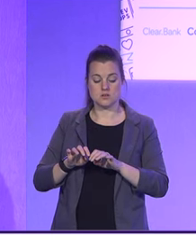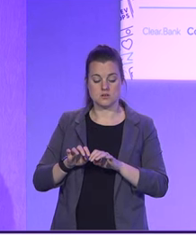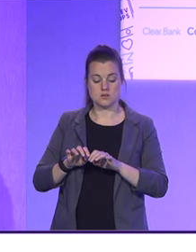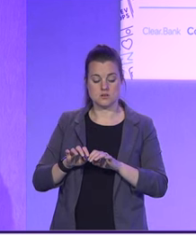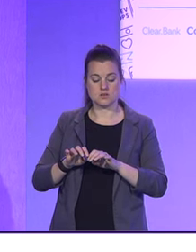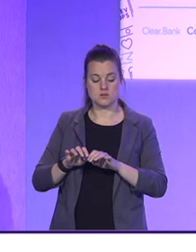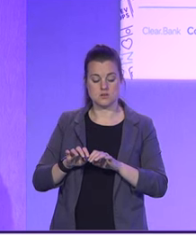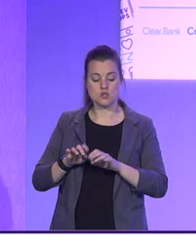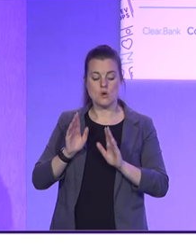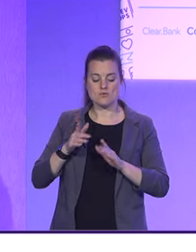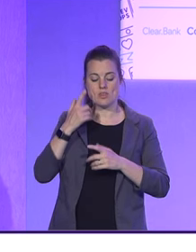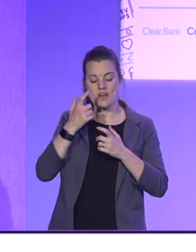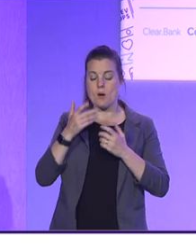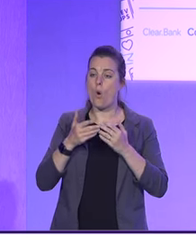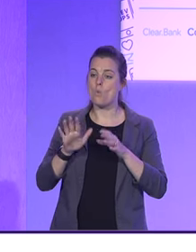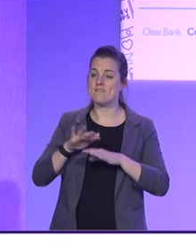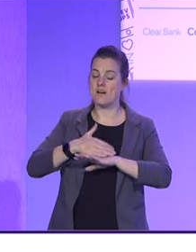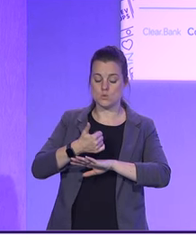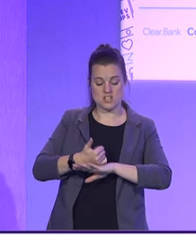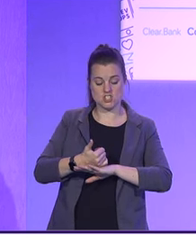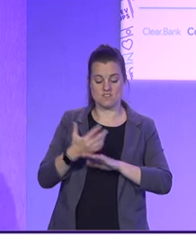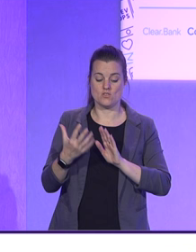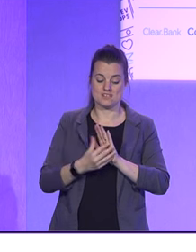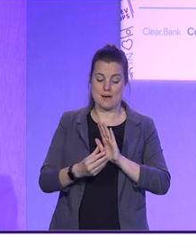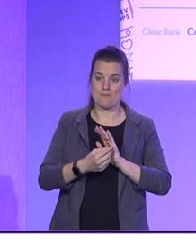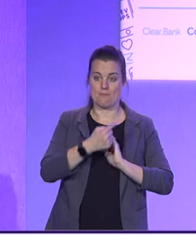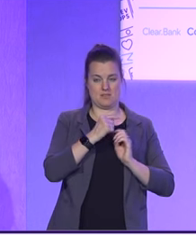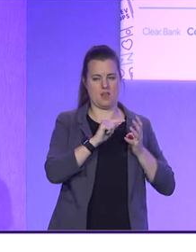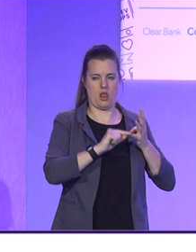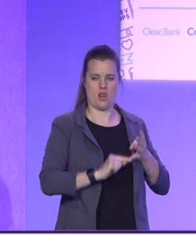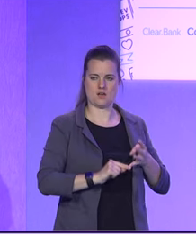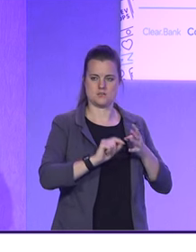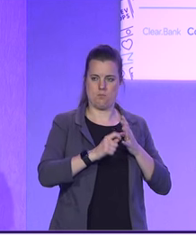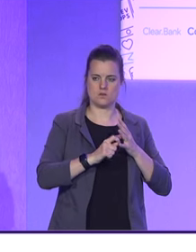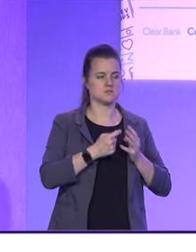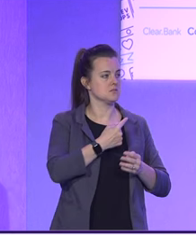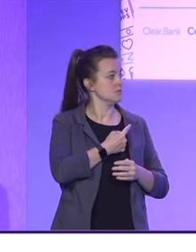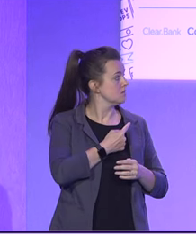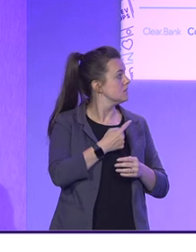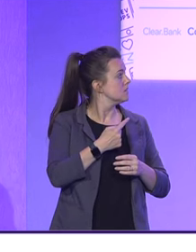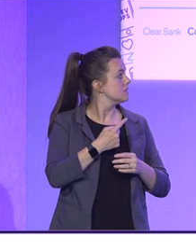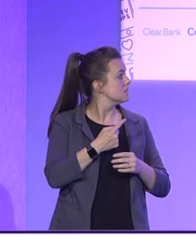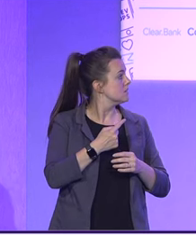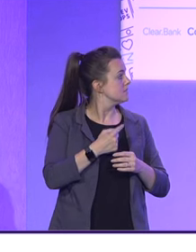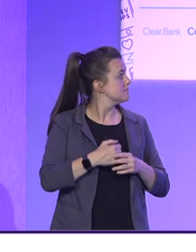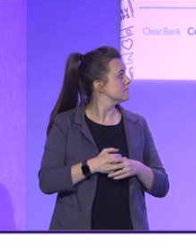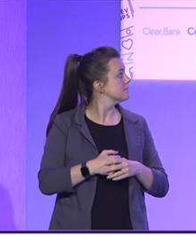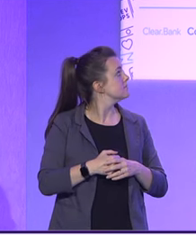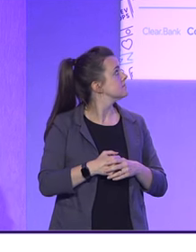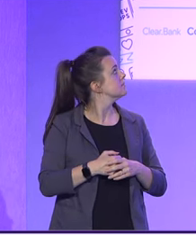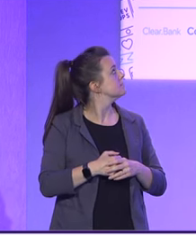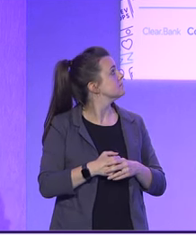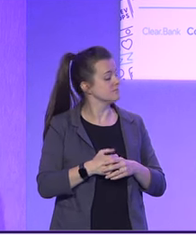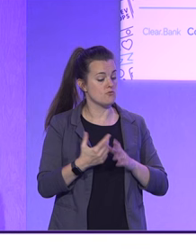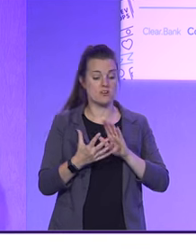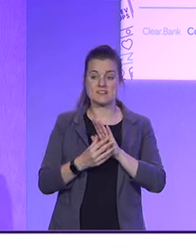open foundation, like Apache of Linux. This is very important. The next slide is gonna give you an